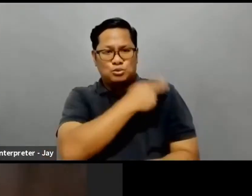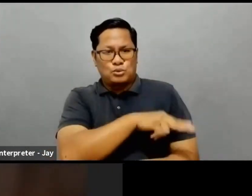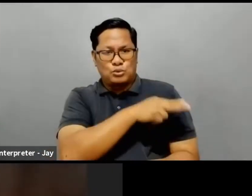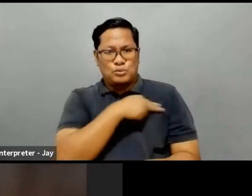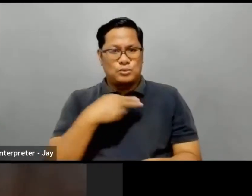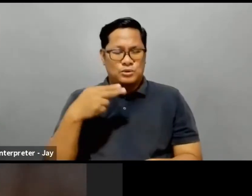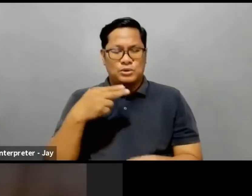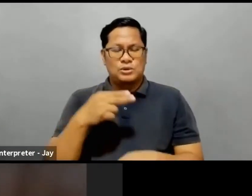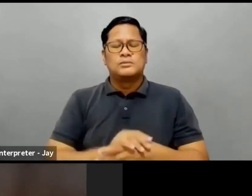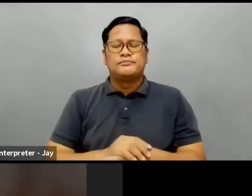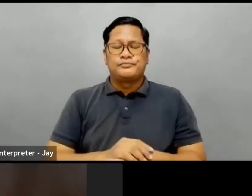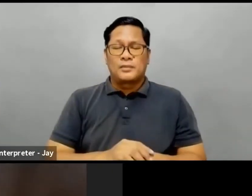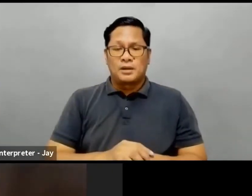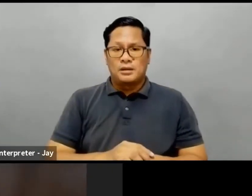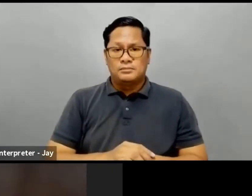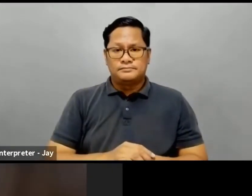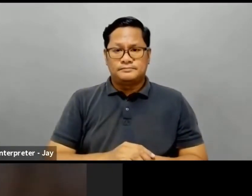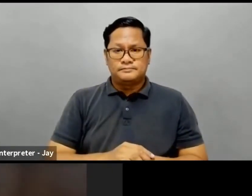So,